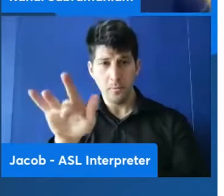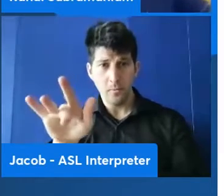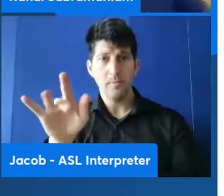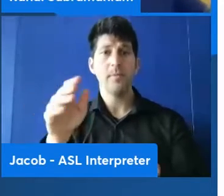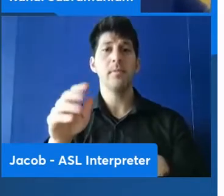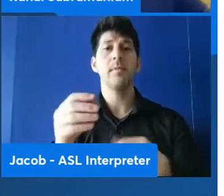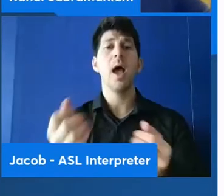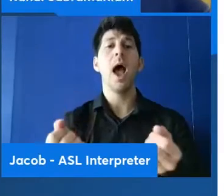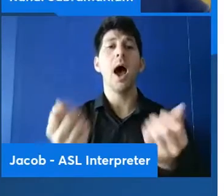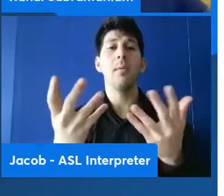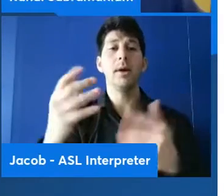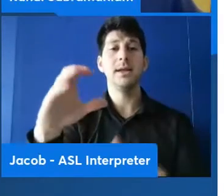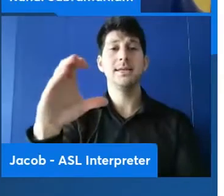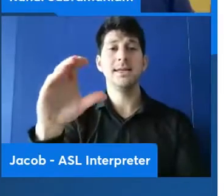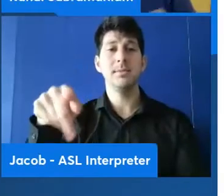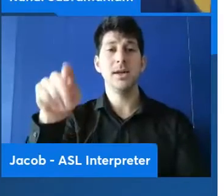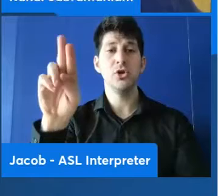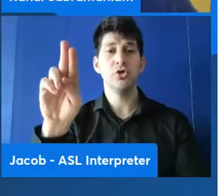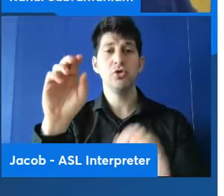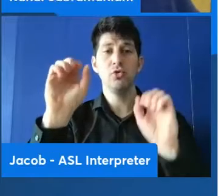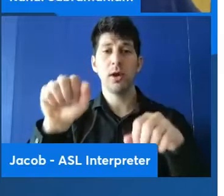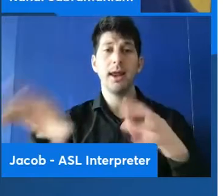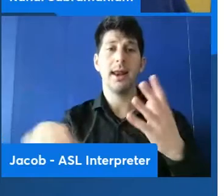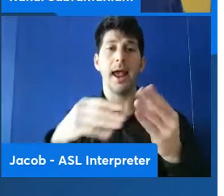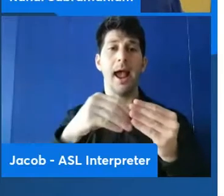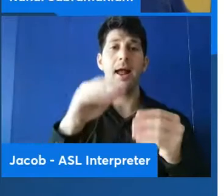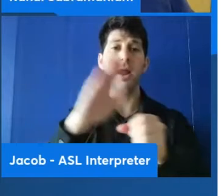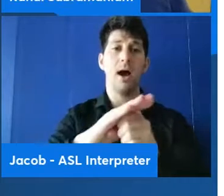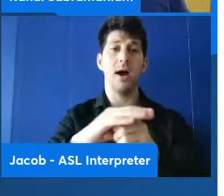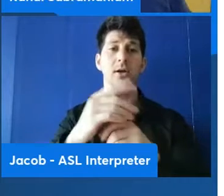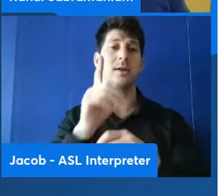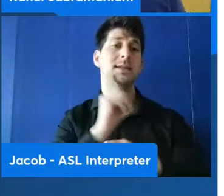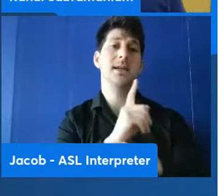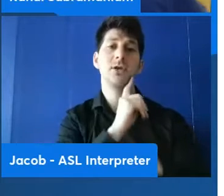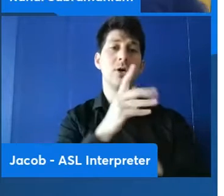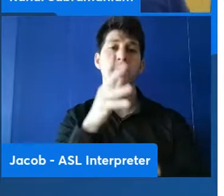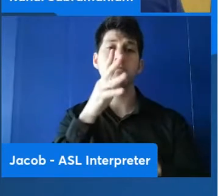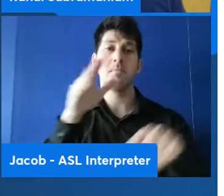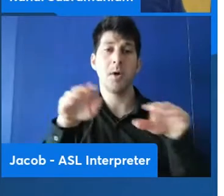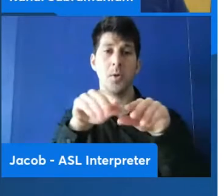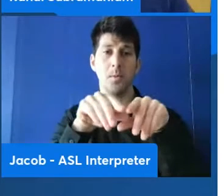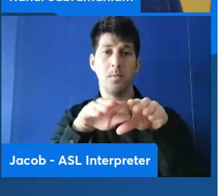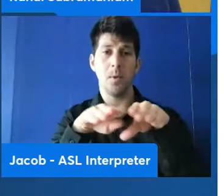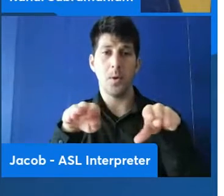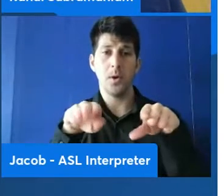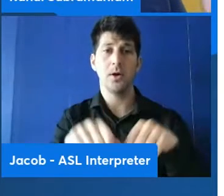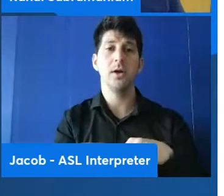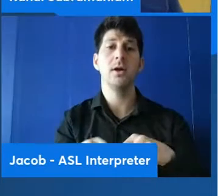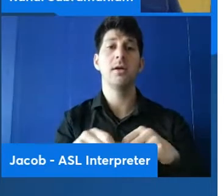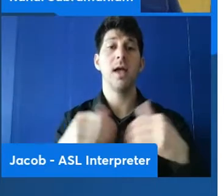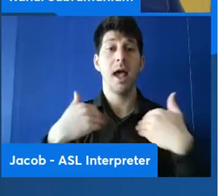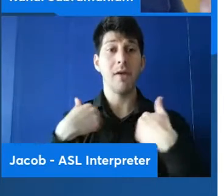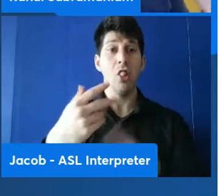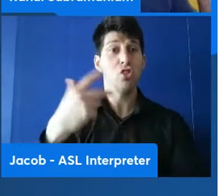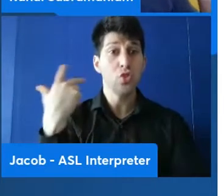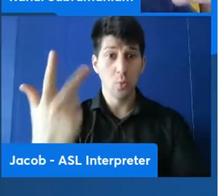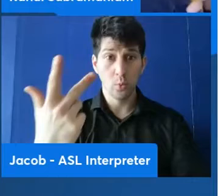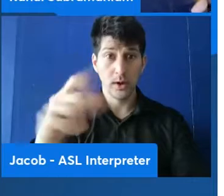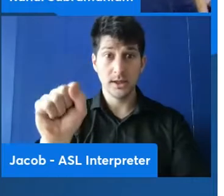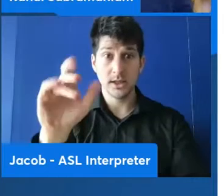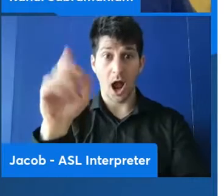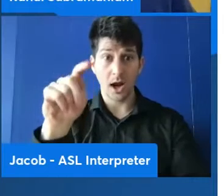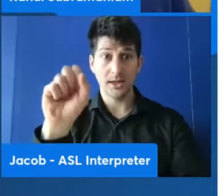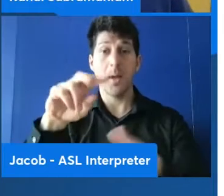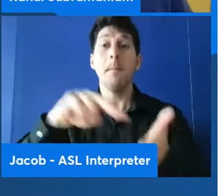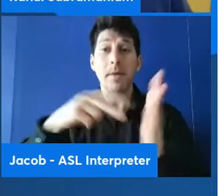many CPUs you can actually put onto a single motherboard. And the fact that this architecture allows for 3 sockets, that means you